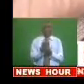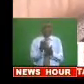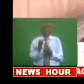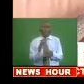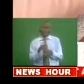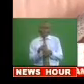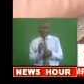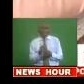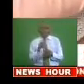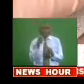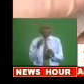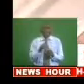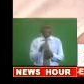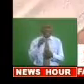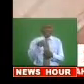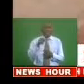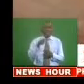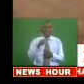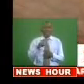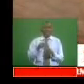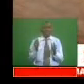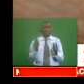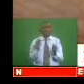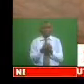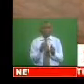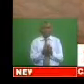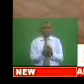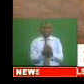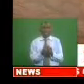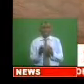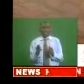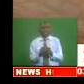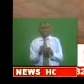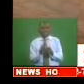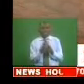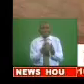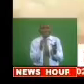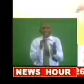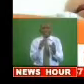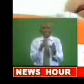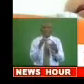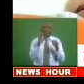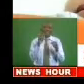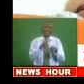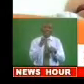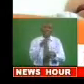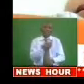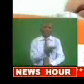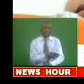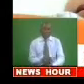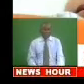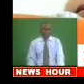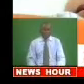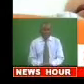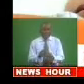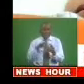in which the spinal column remains open, a genetic abnormality, or certain infections that occur during pregnancy.